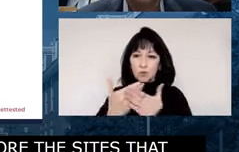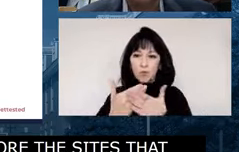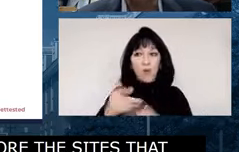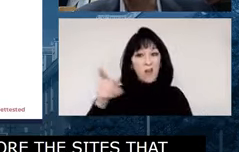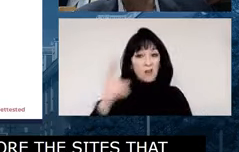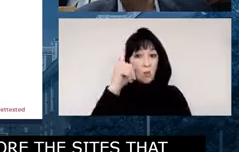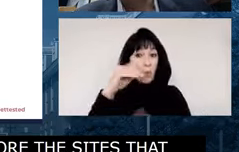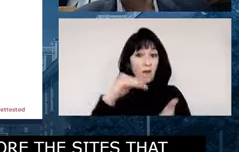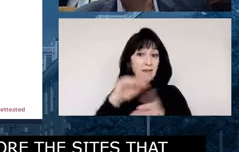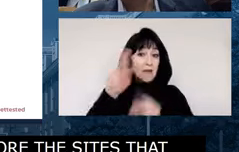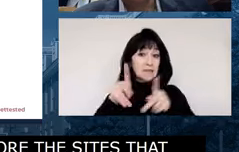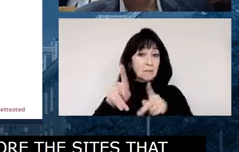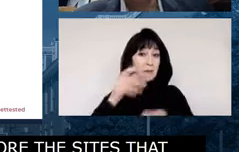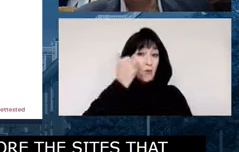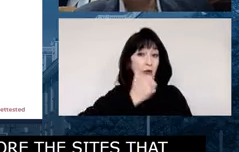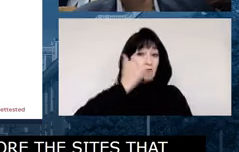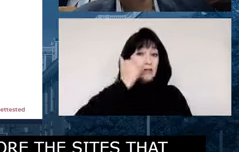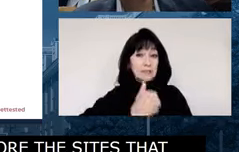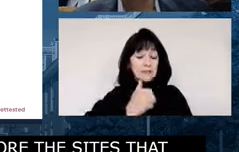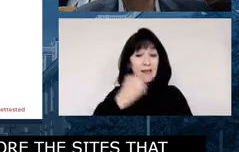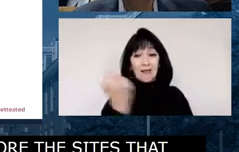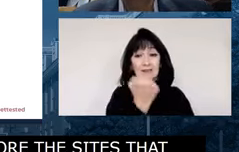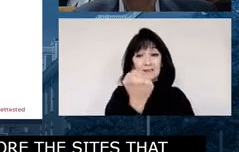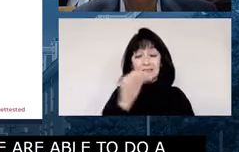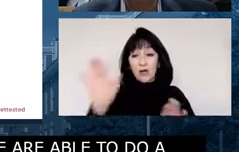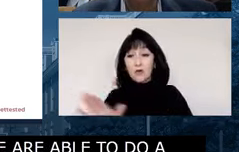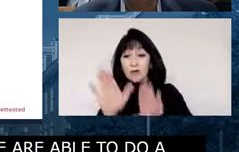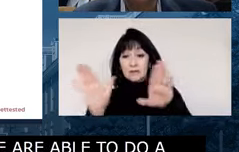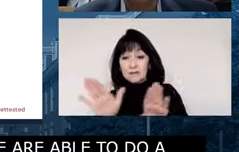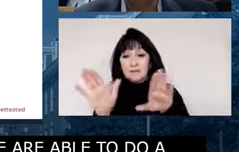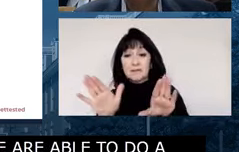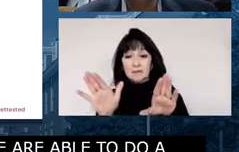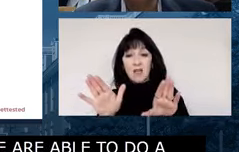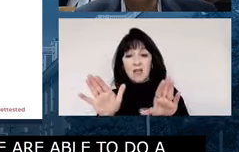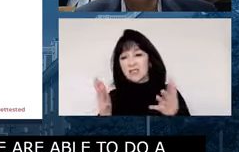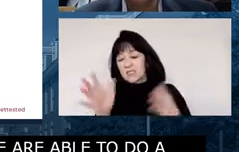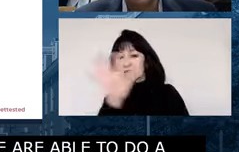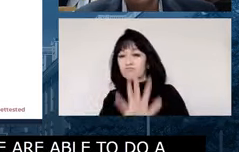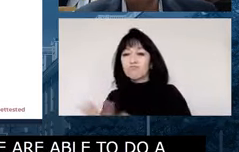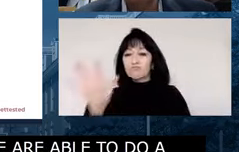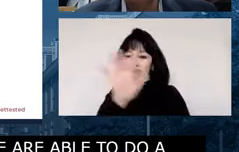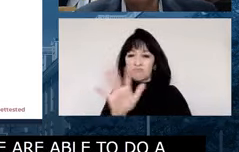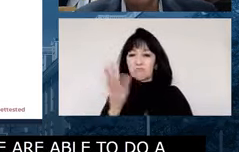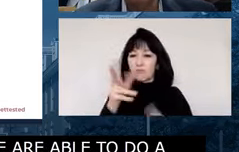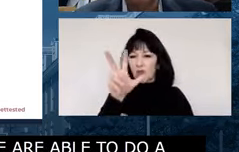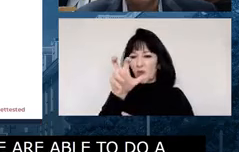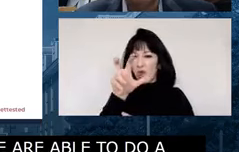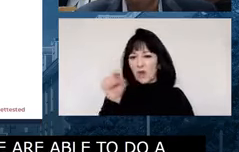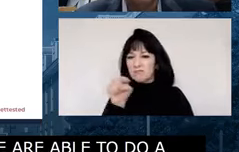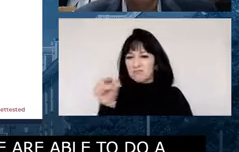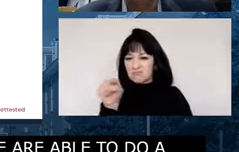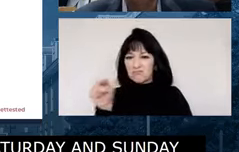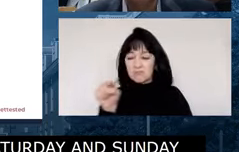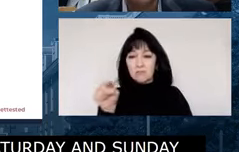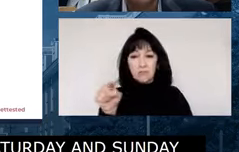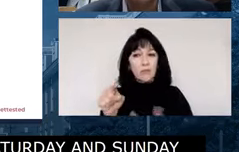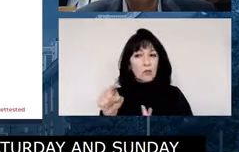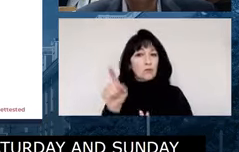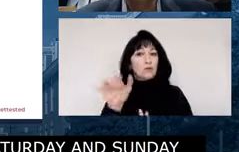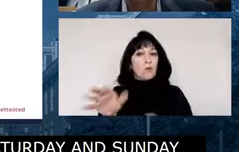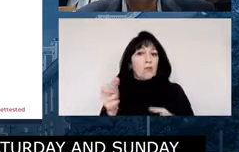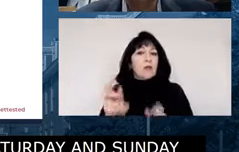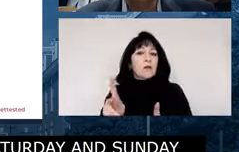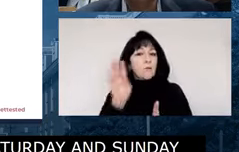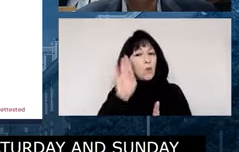there a day. Saturday, Sunday, we were doing mid 300. So opportunity there. We are going to keep that open through this